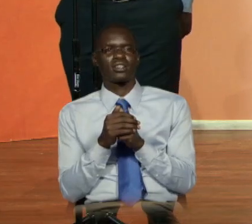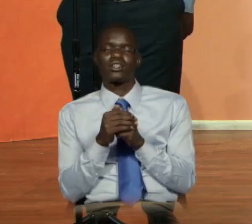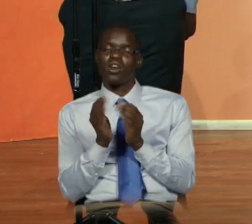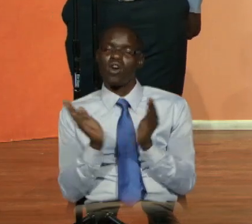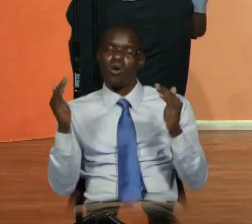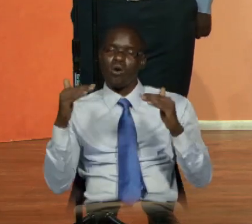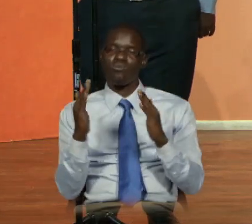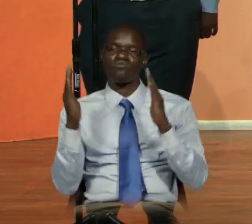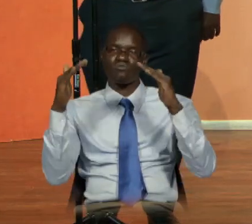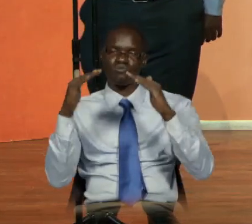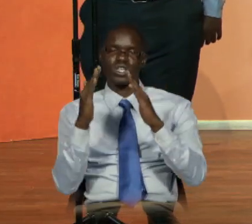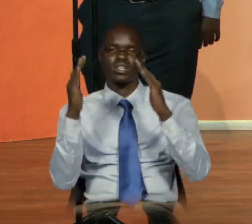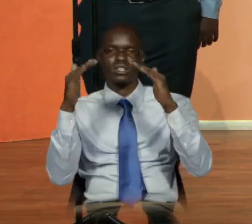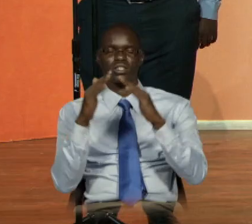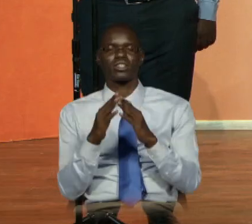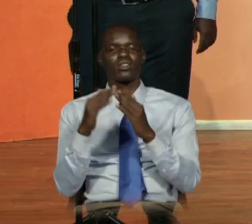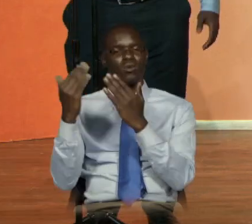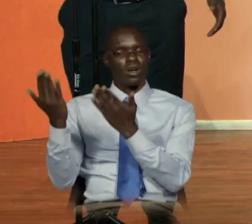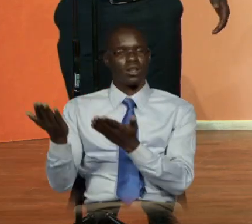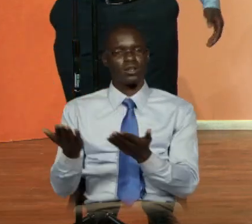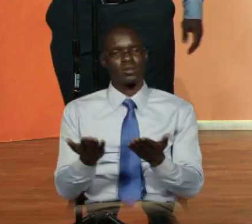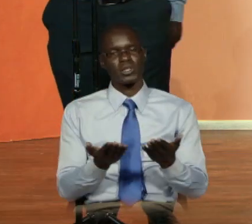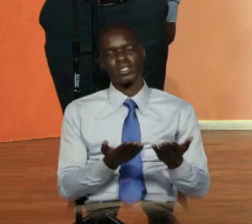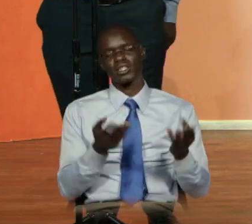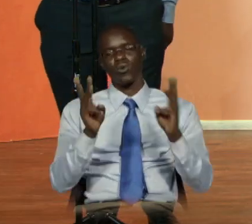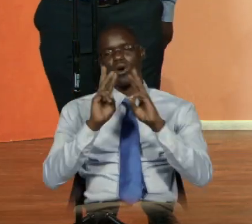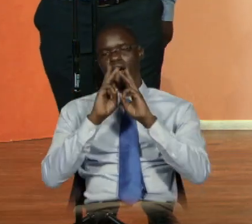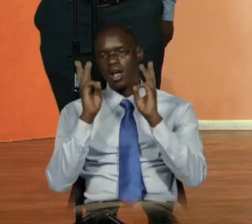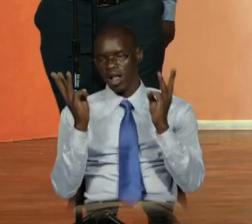Going afar, upon the mountain,